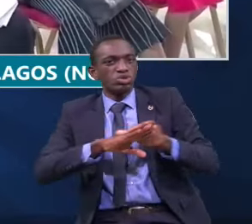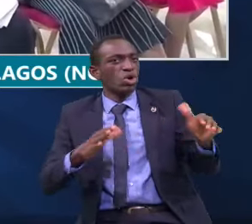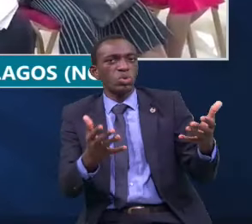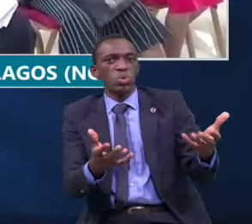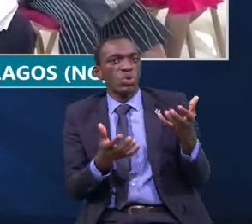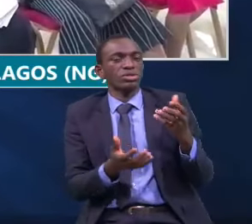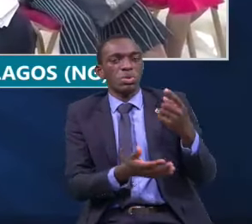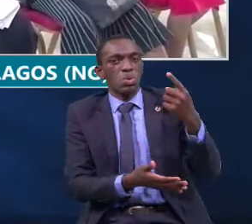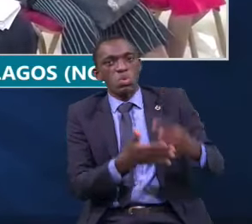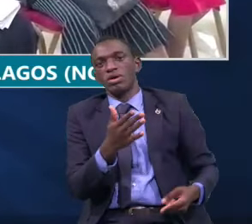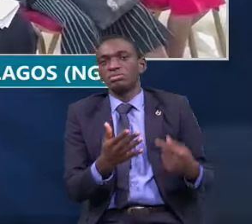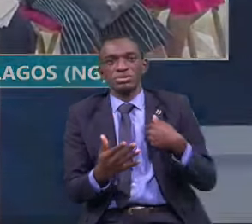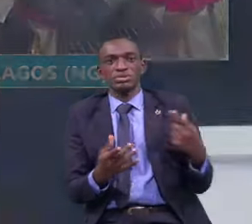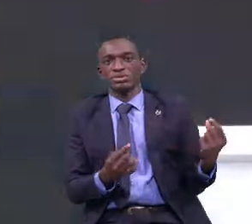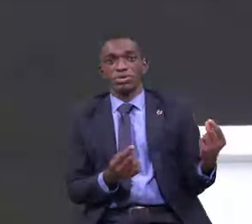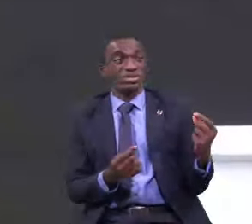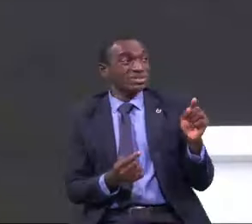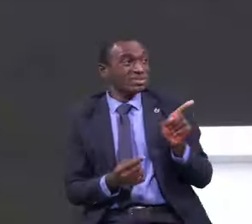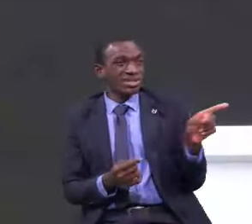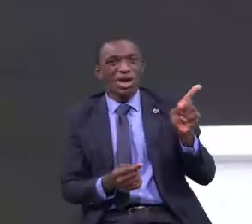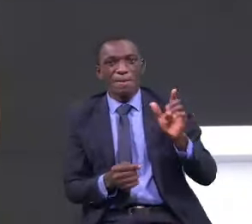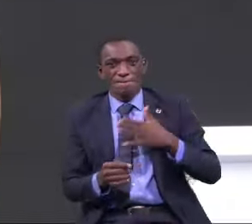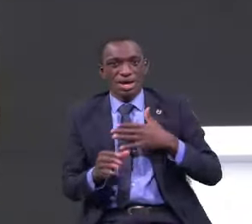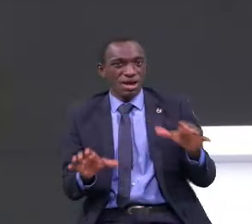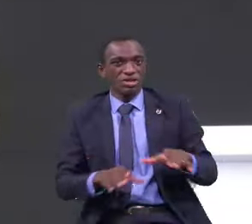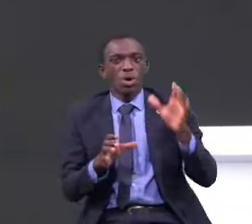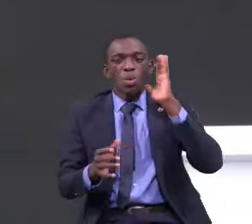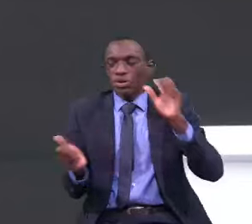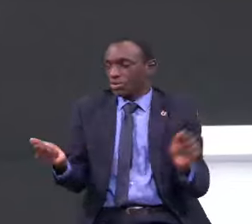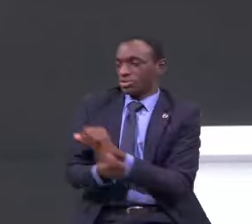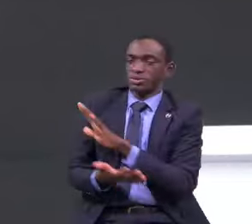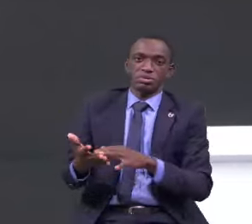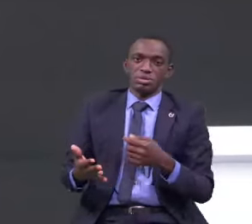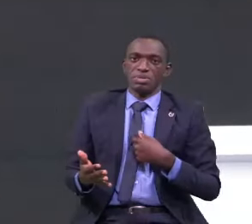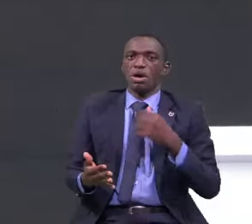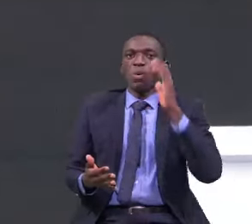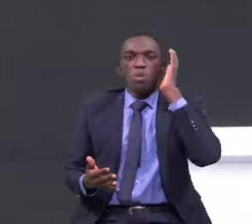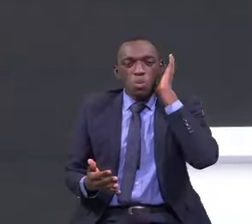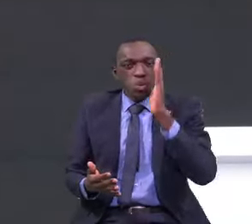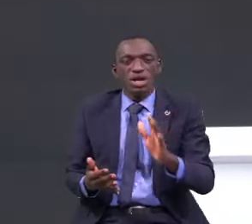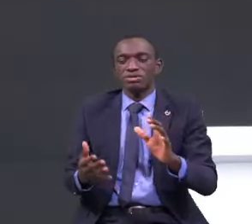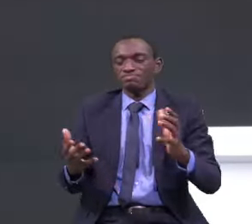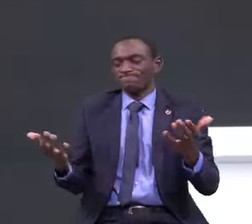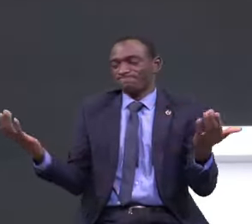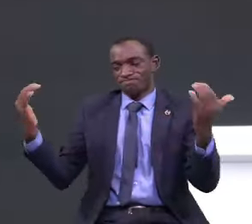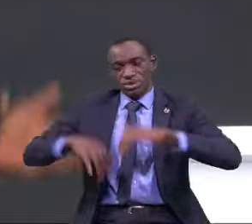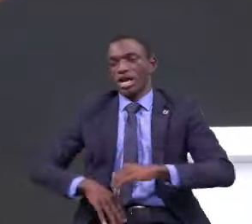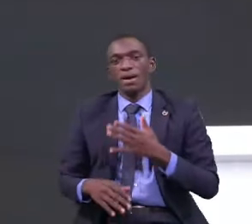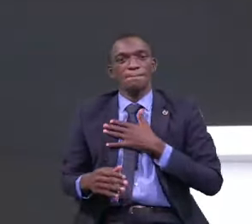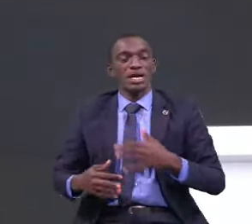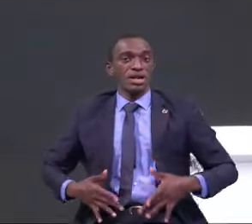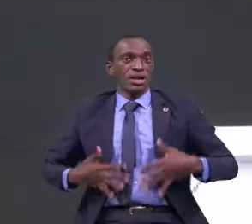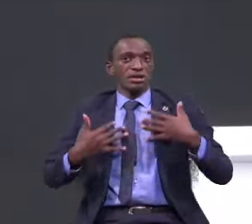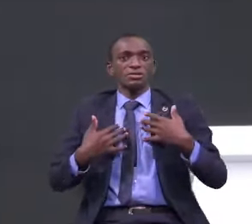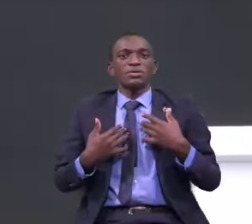That will ruin me. That will wreck me. That will destroy me. I